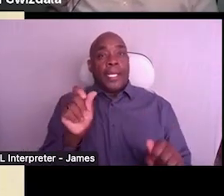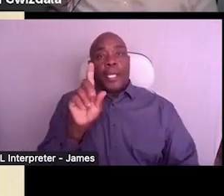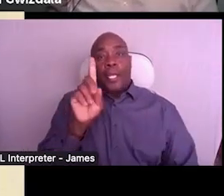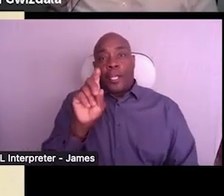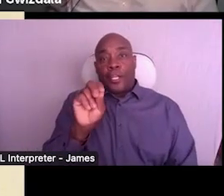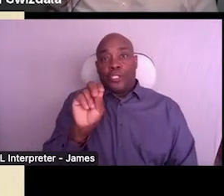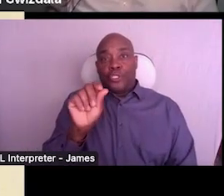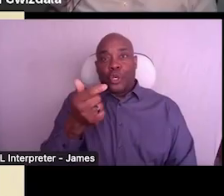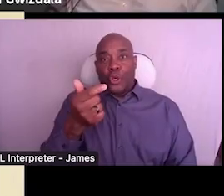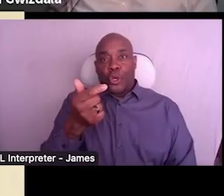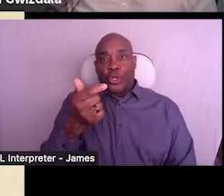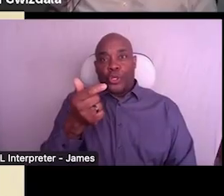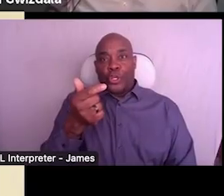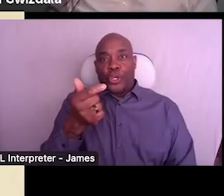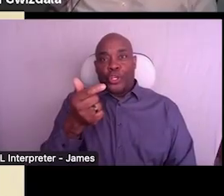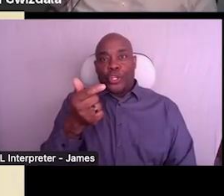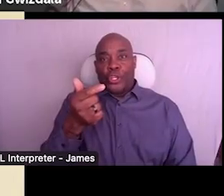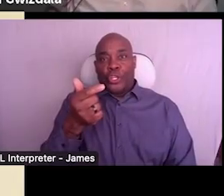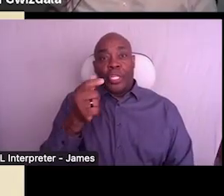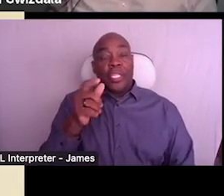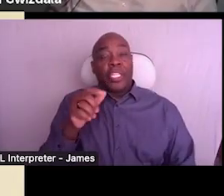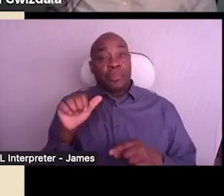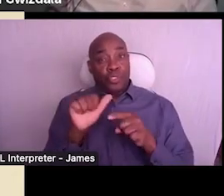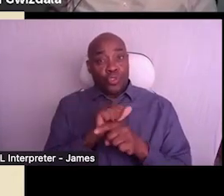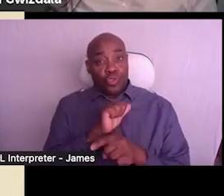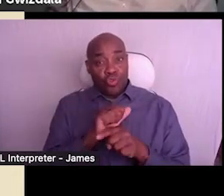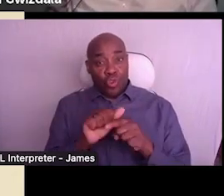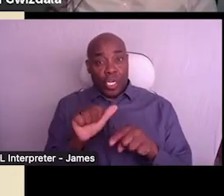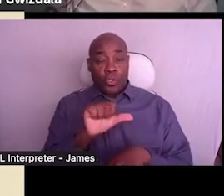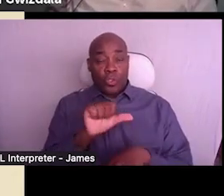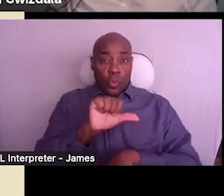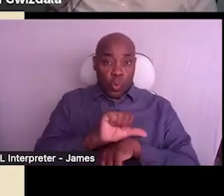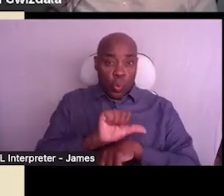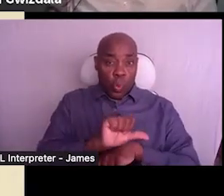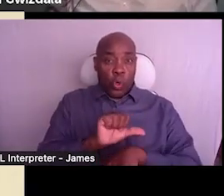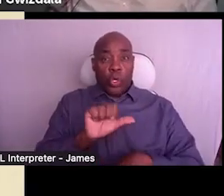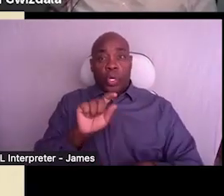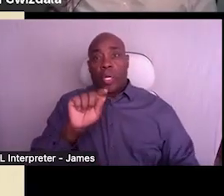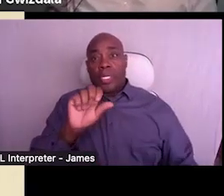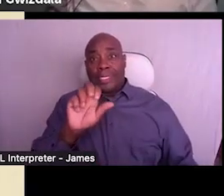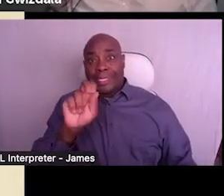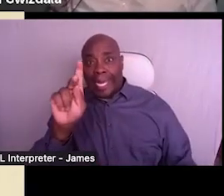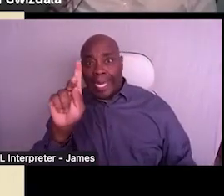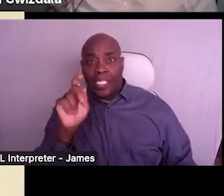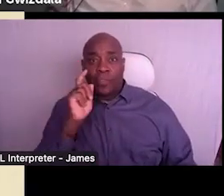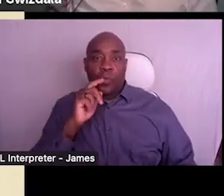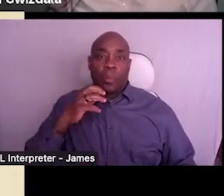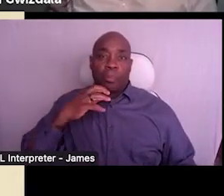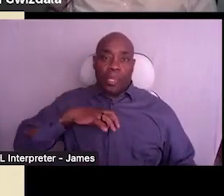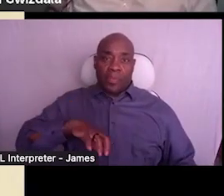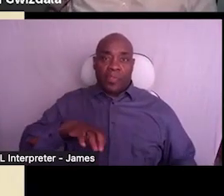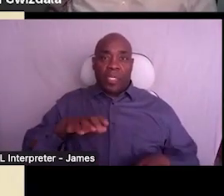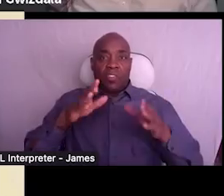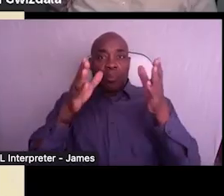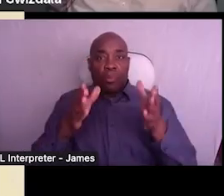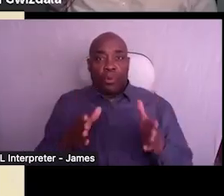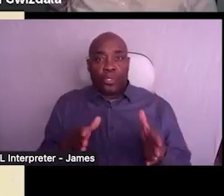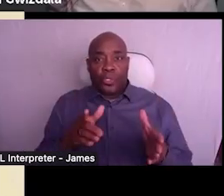has been individually trained to do work or perform tasks for the benefit of a person with a